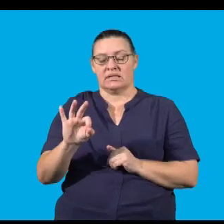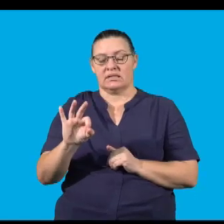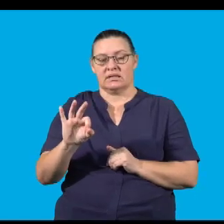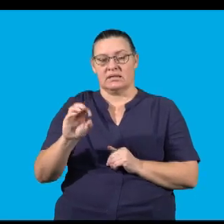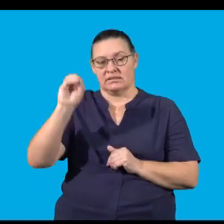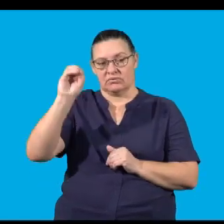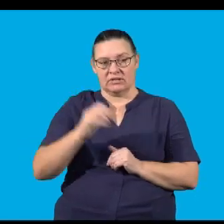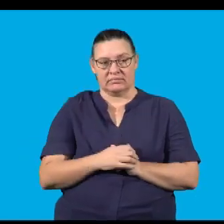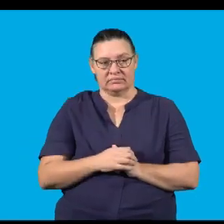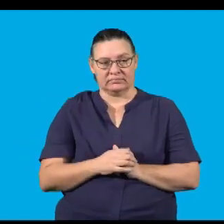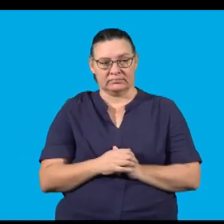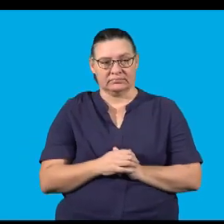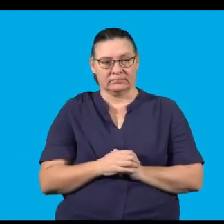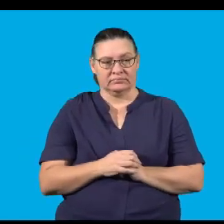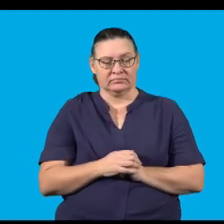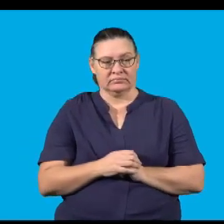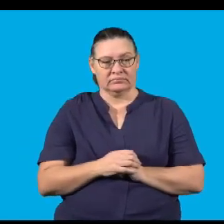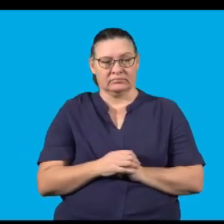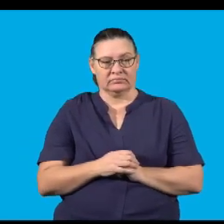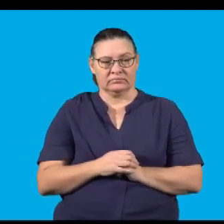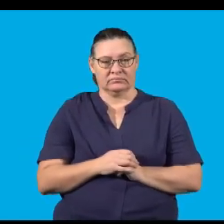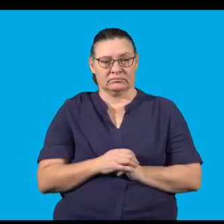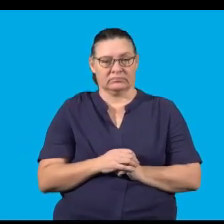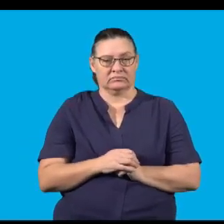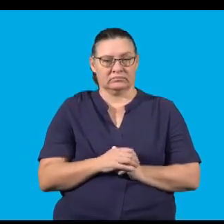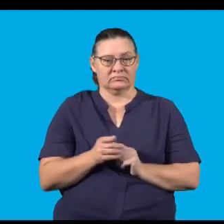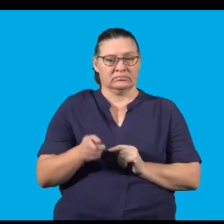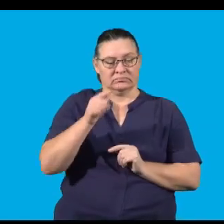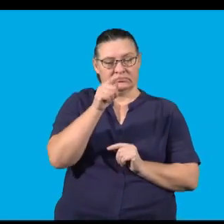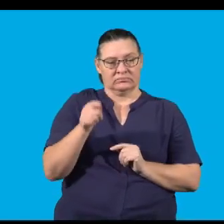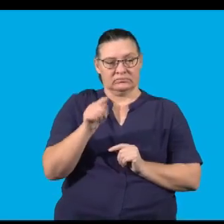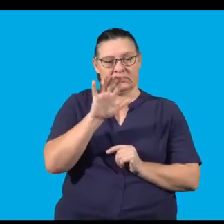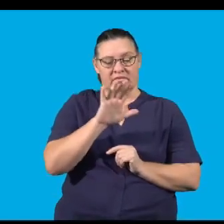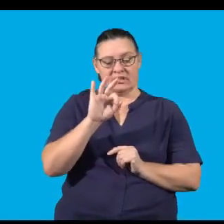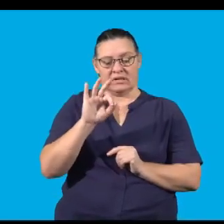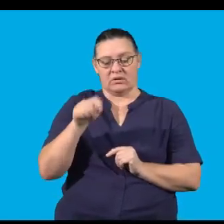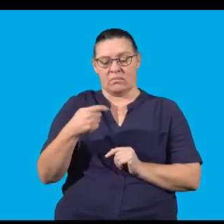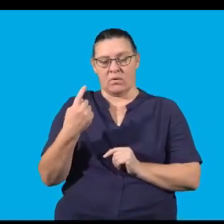53,13 degrees. Okay, so we've got that theta there is